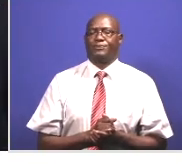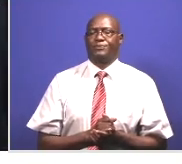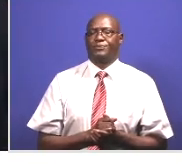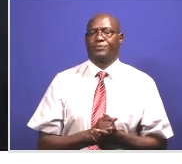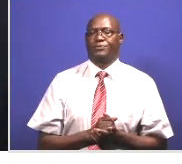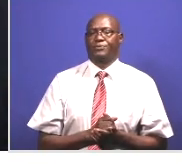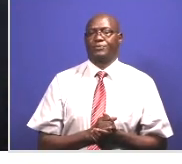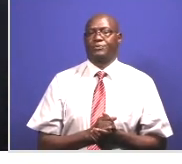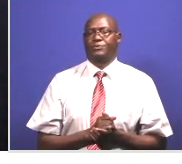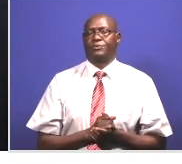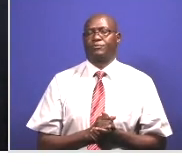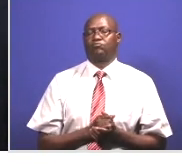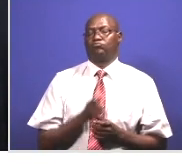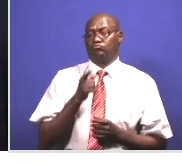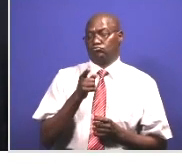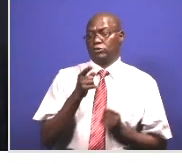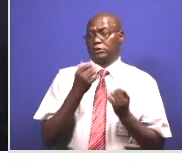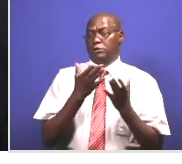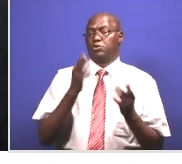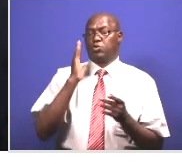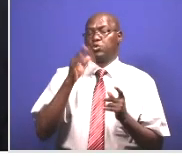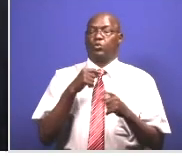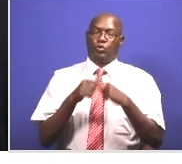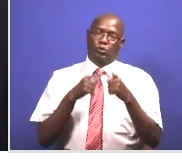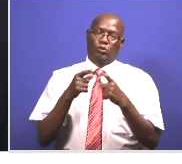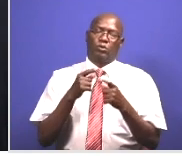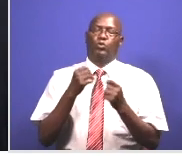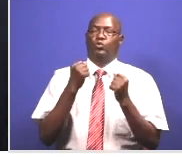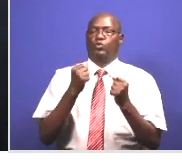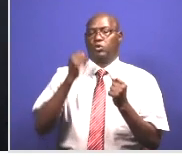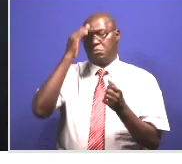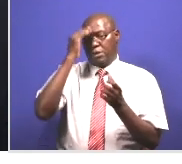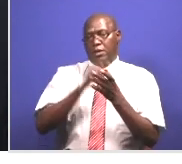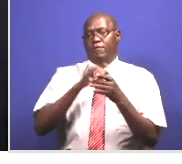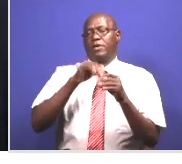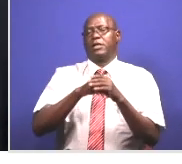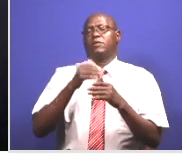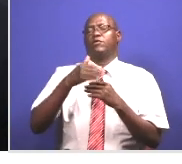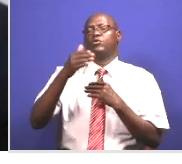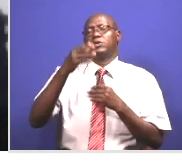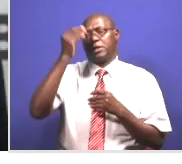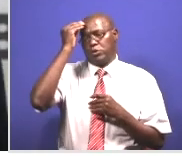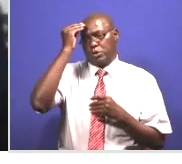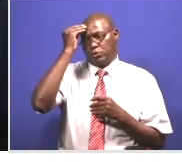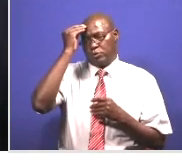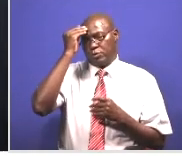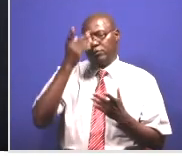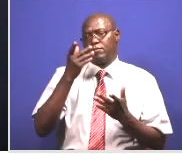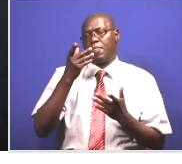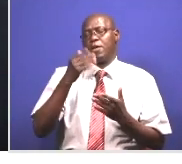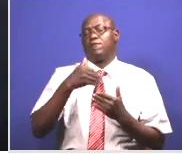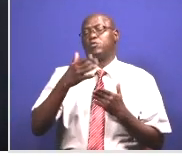Indeed, it's something we shall continue doing. We strongly believe in the future of education. We strongly believe in the future of our